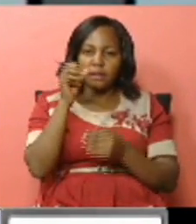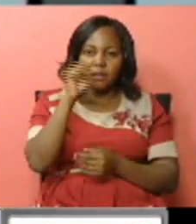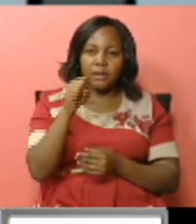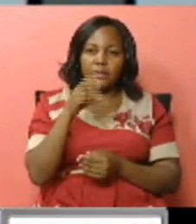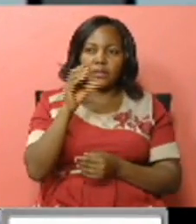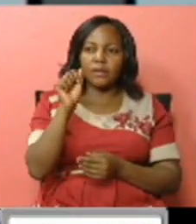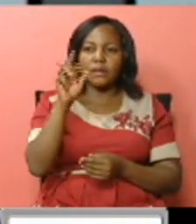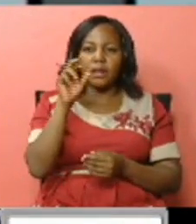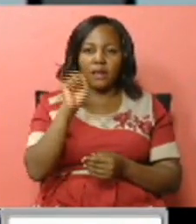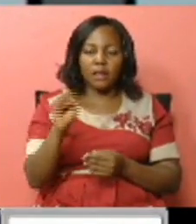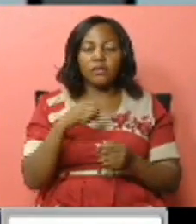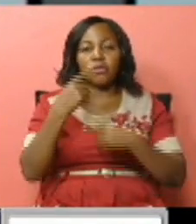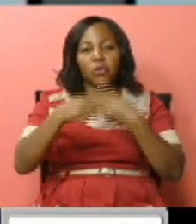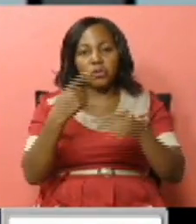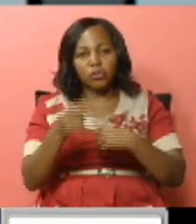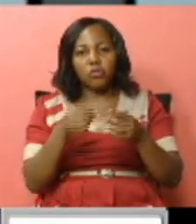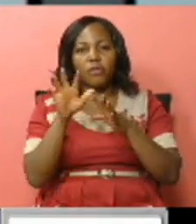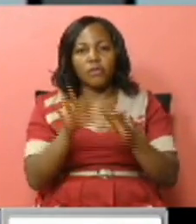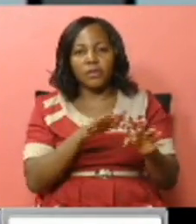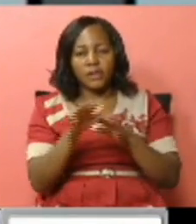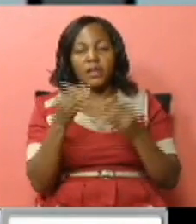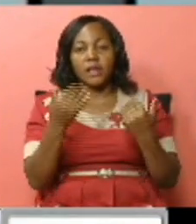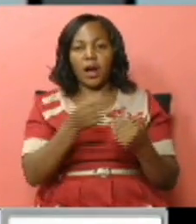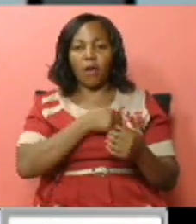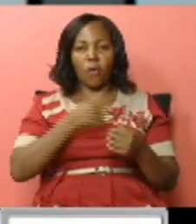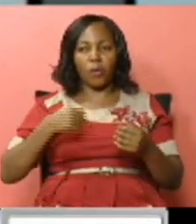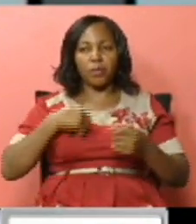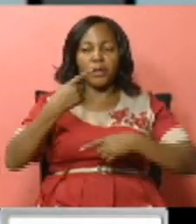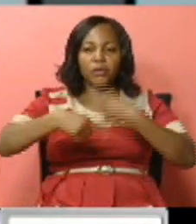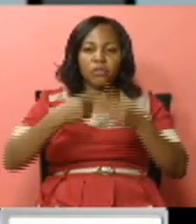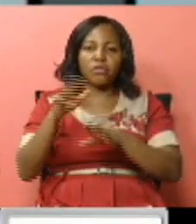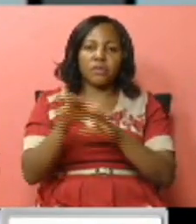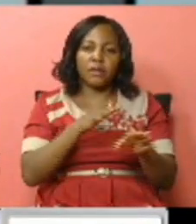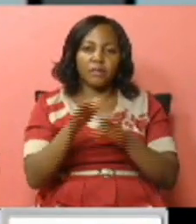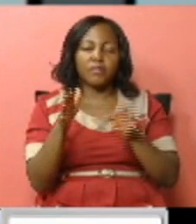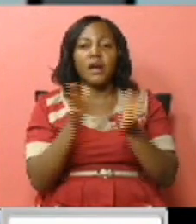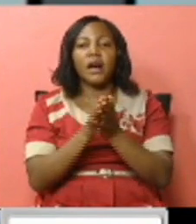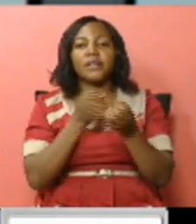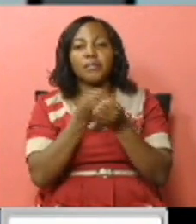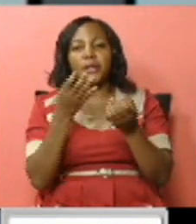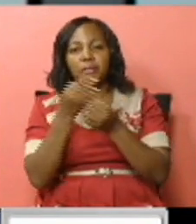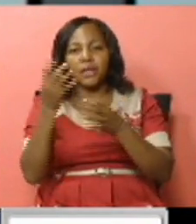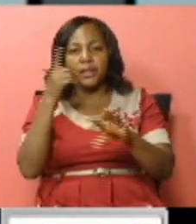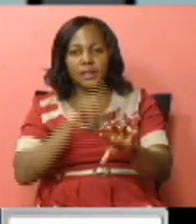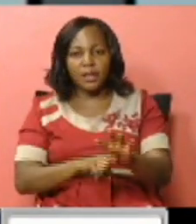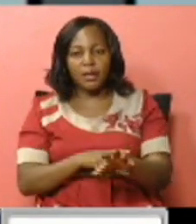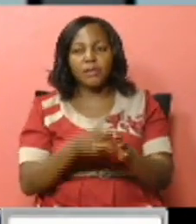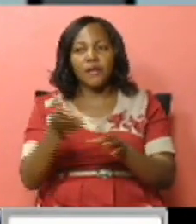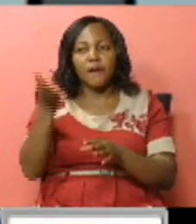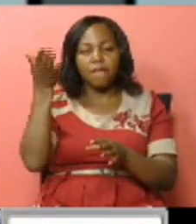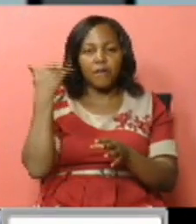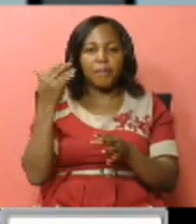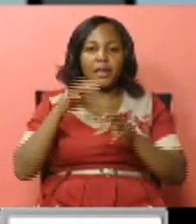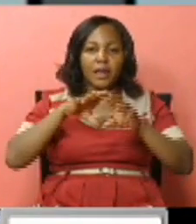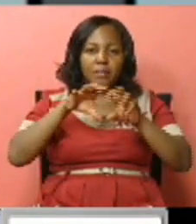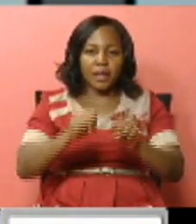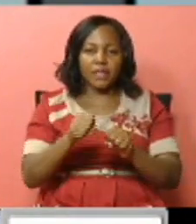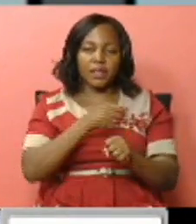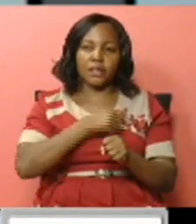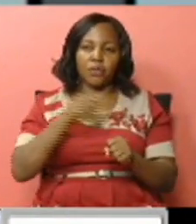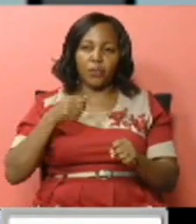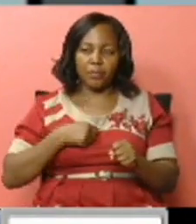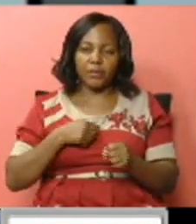linger today. Women have been the primary victims of the war, and in a number of these aspects, formerly abducted